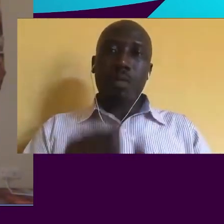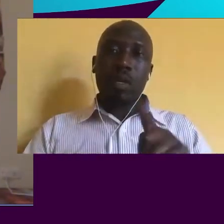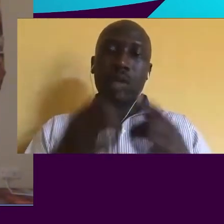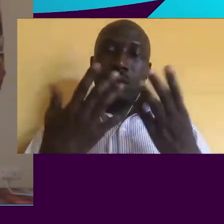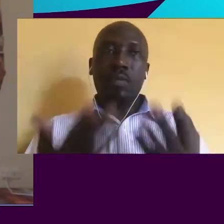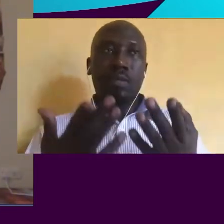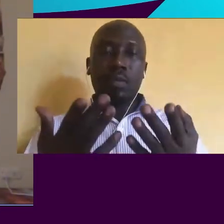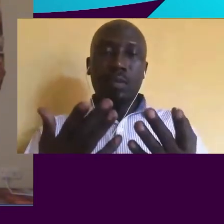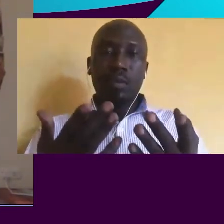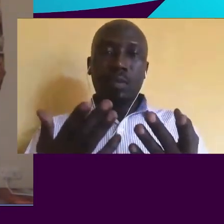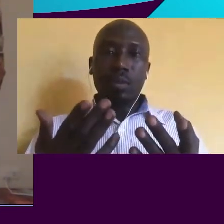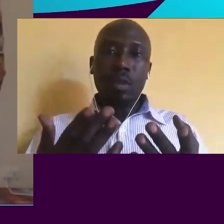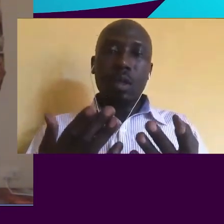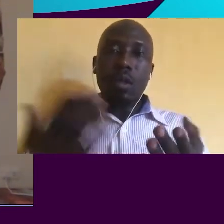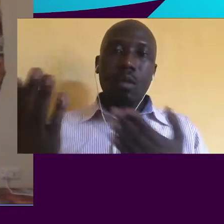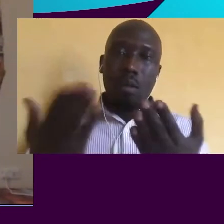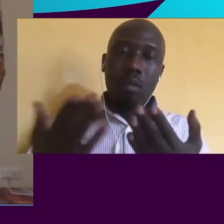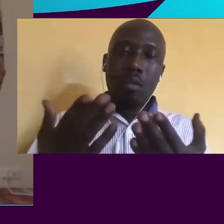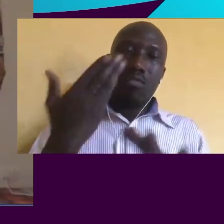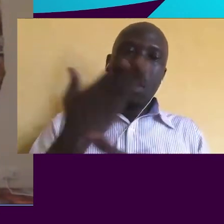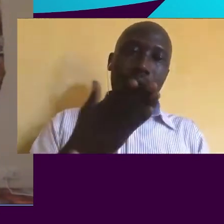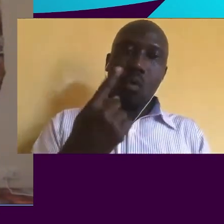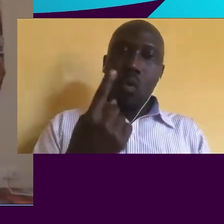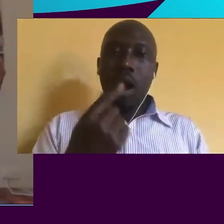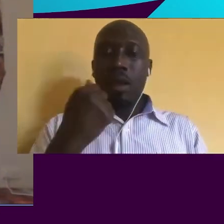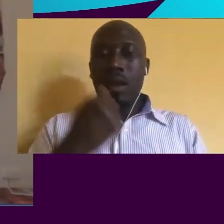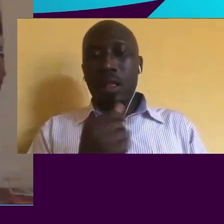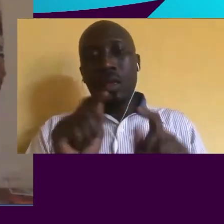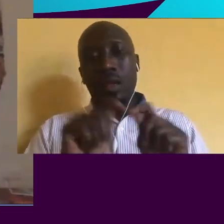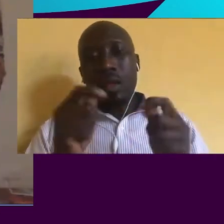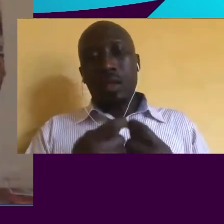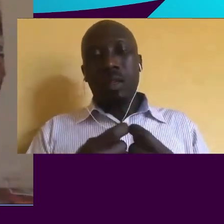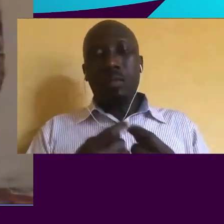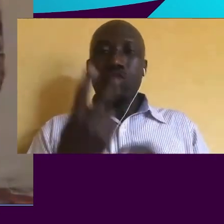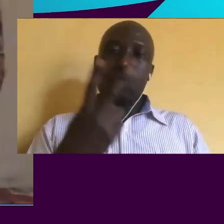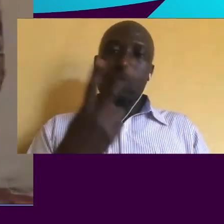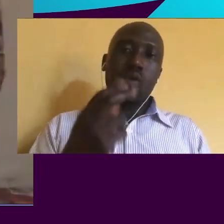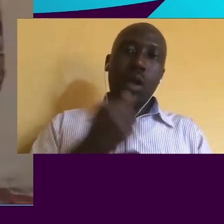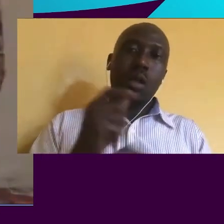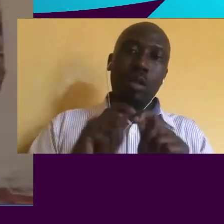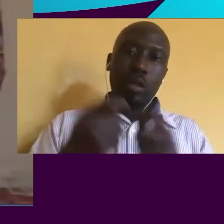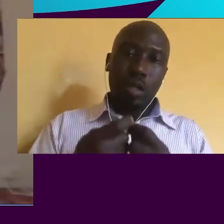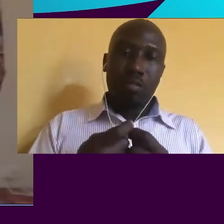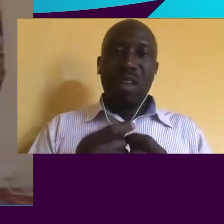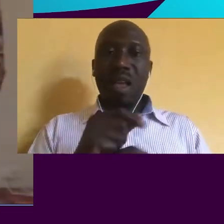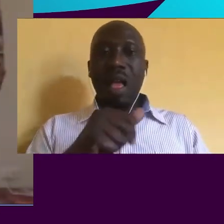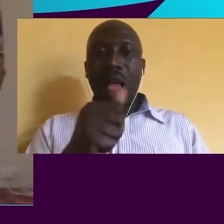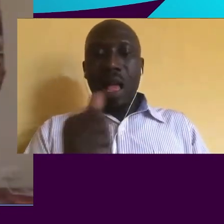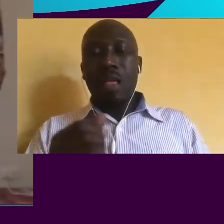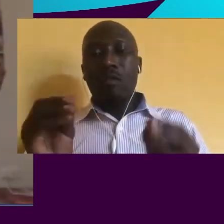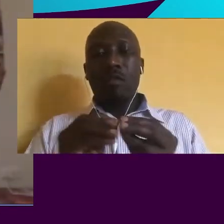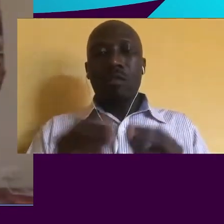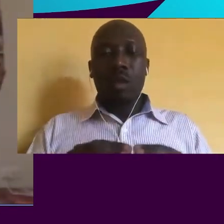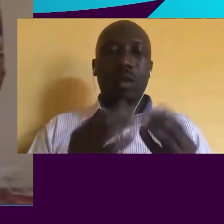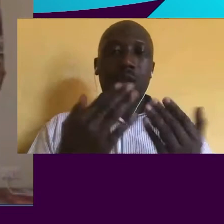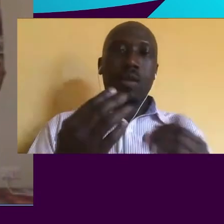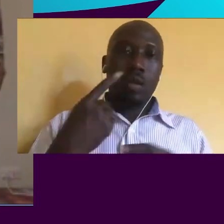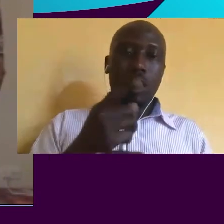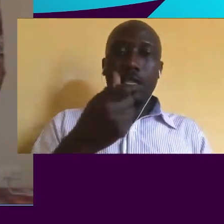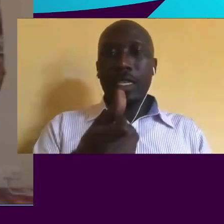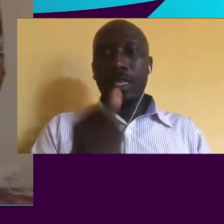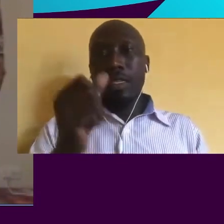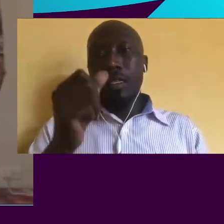Where there used to be maybe one girls' team or two girls' teams competing against boys, we're seeing 6, 7, 10 teams popping up